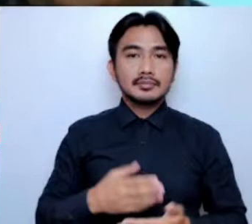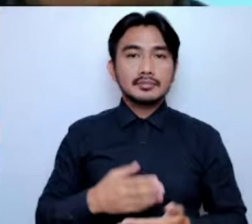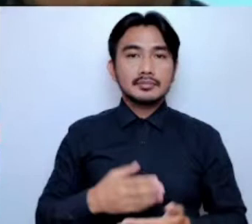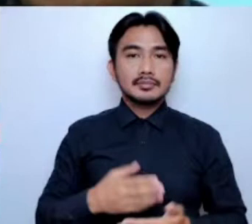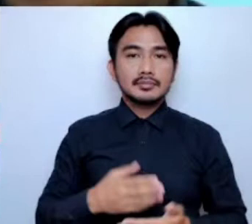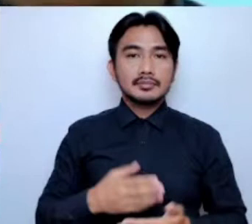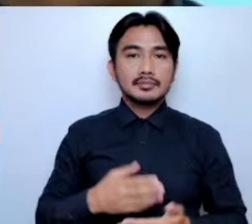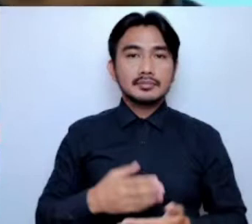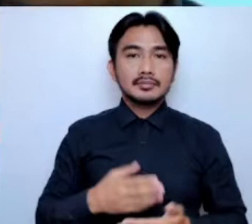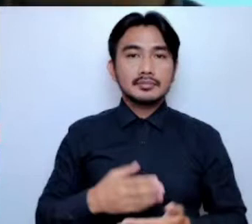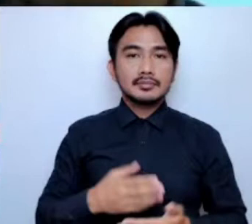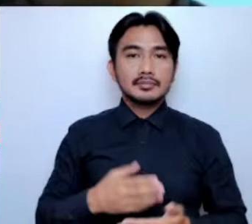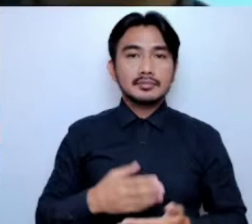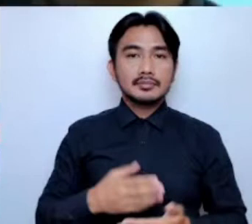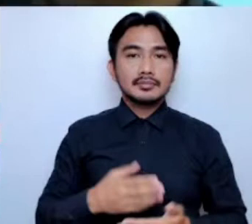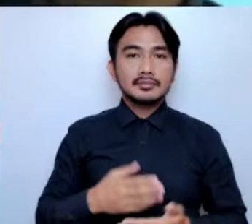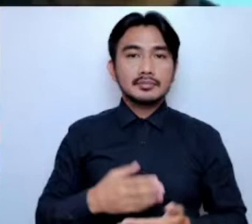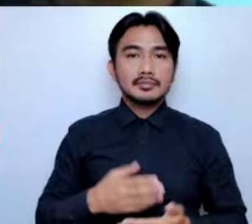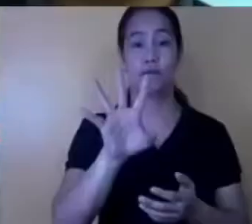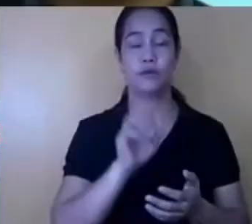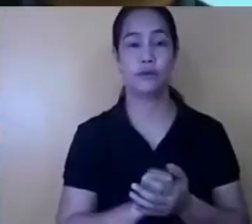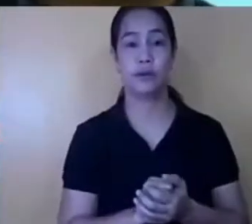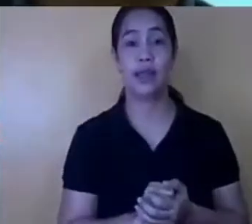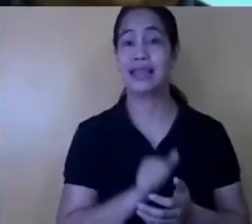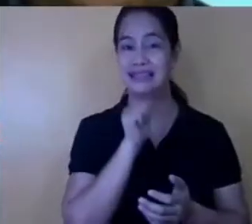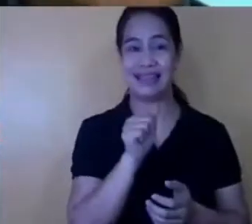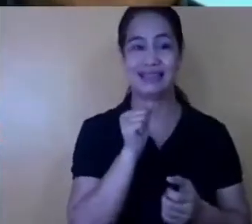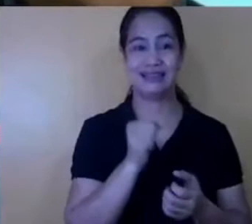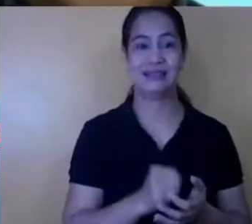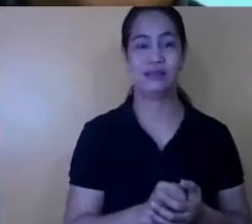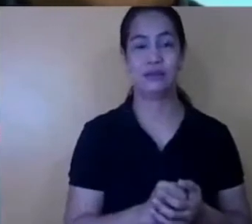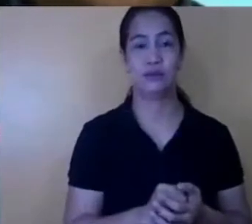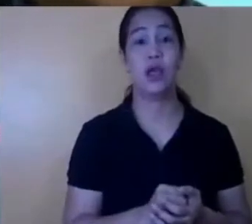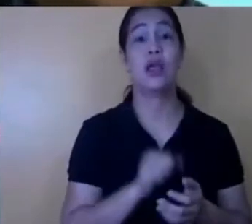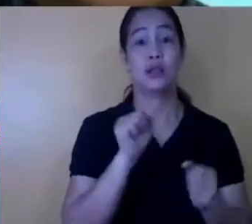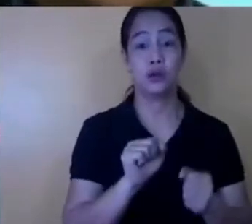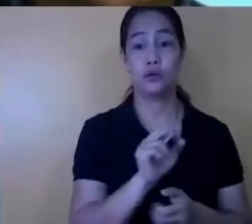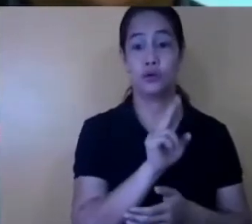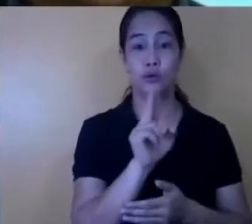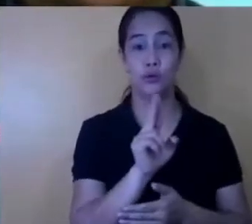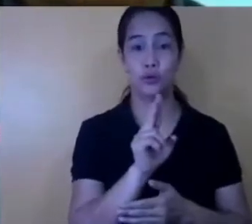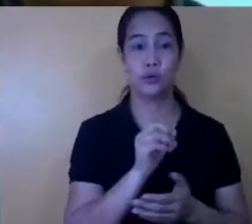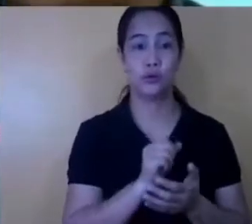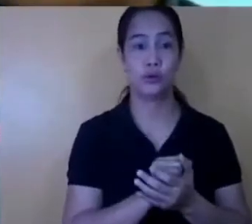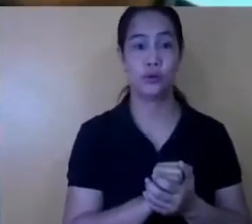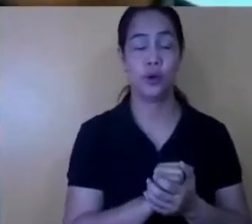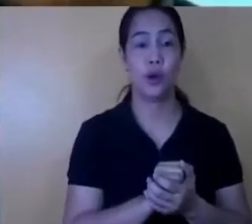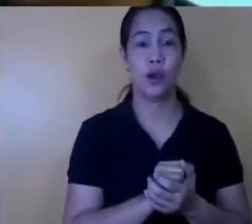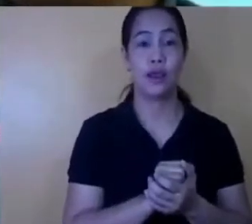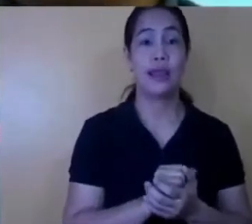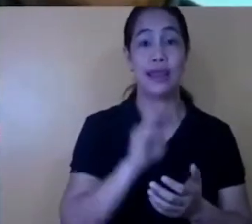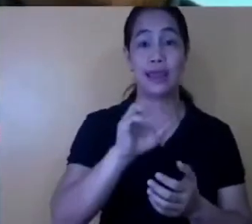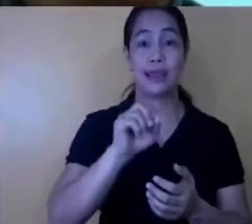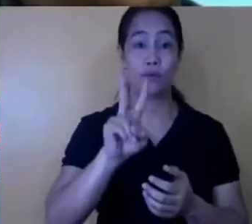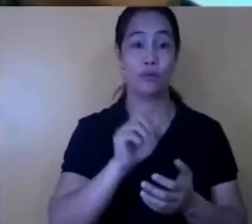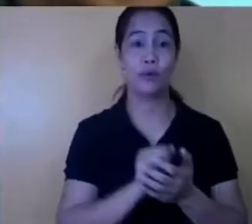MOVs 2, 3, and 4? Not necessarily, because you will not reach this MOV if you